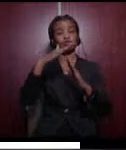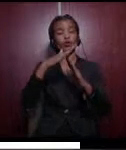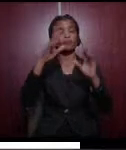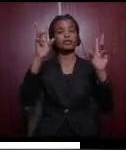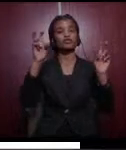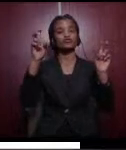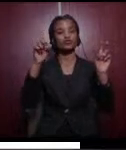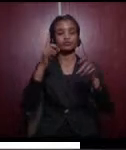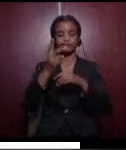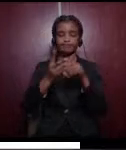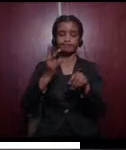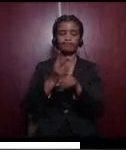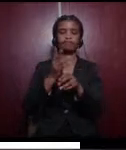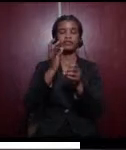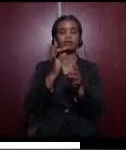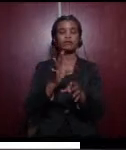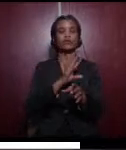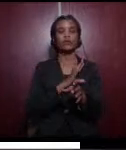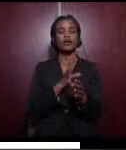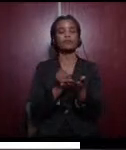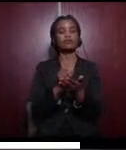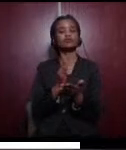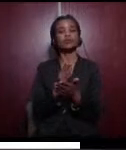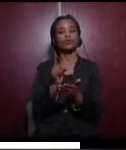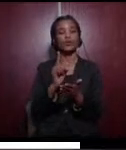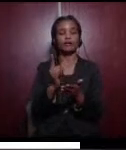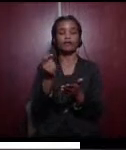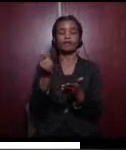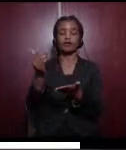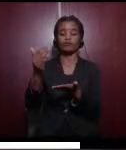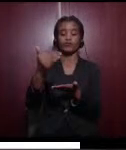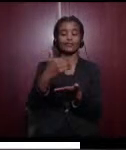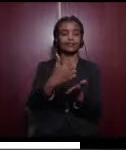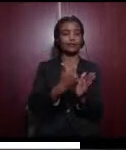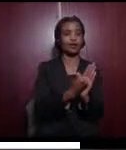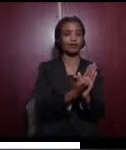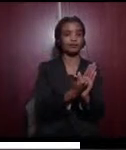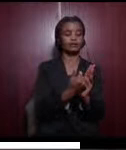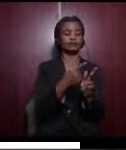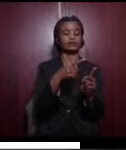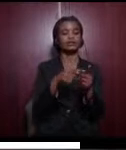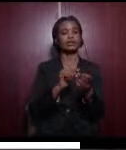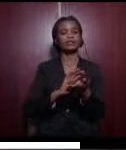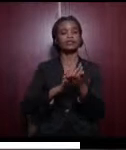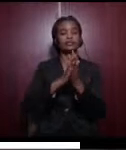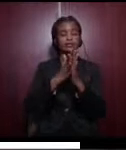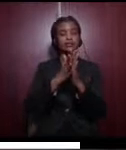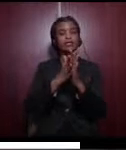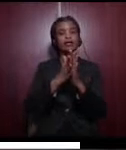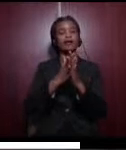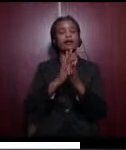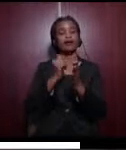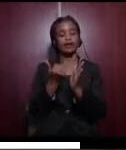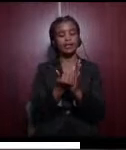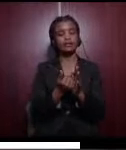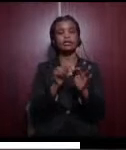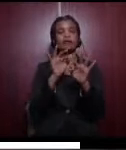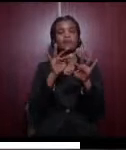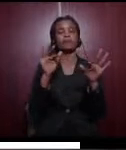we want to align the Fundraising Act with the provision of the Disaster Management Act and the Public Finance Management Act and other